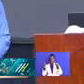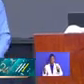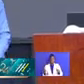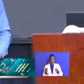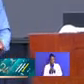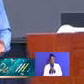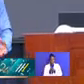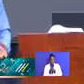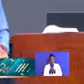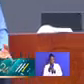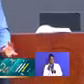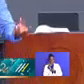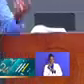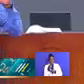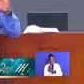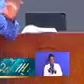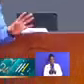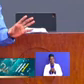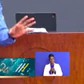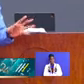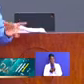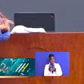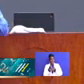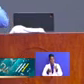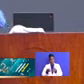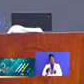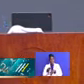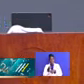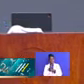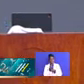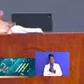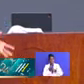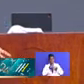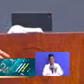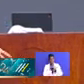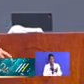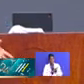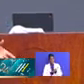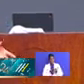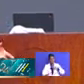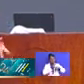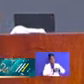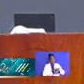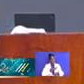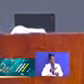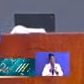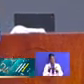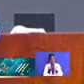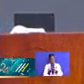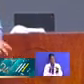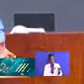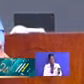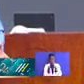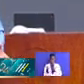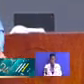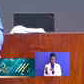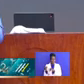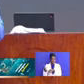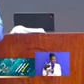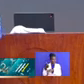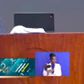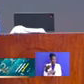auar and so and so that's what she did she makes sure that they go they get hold of me and they invite me on